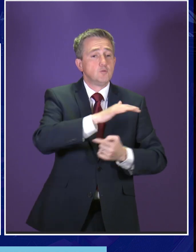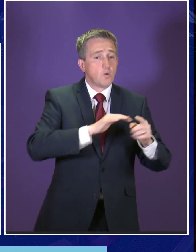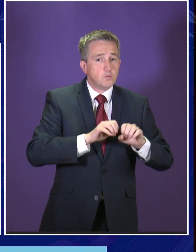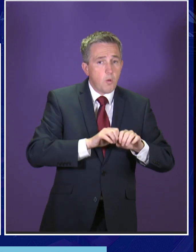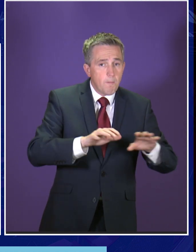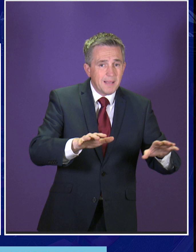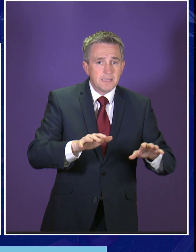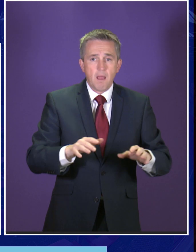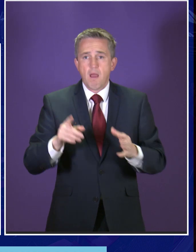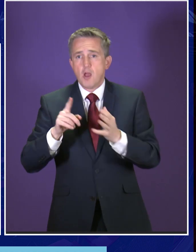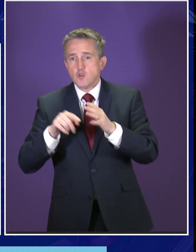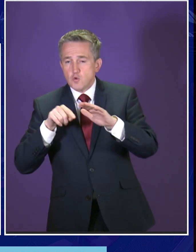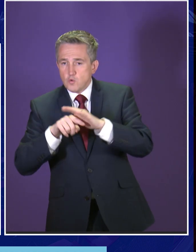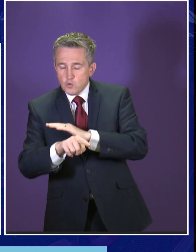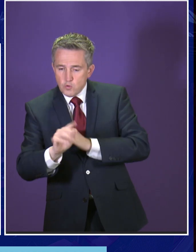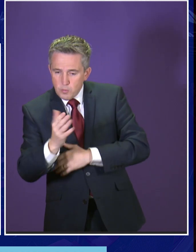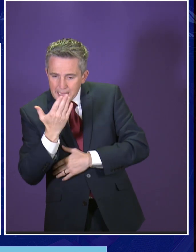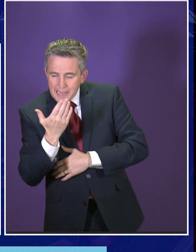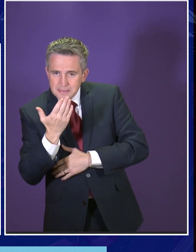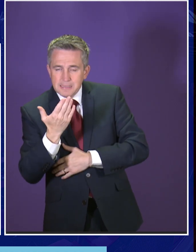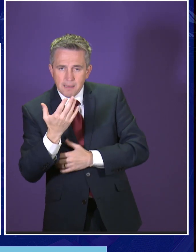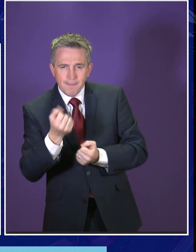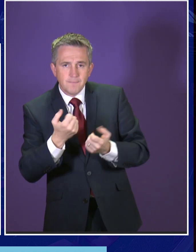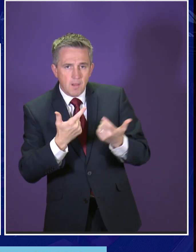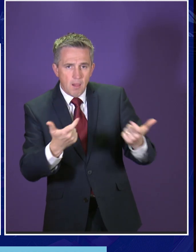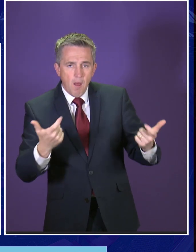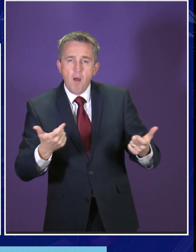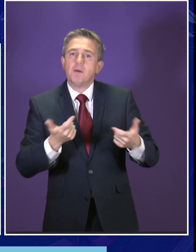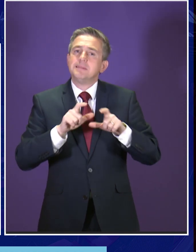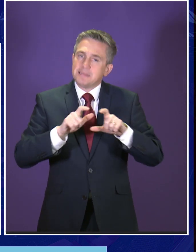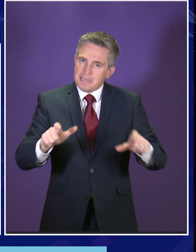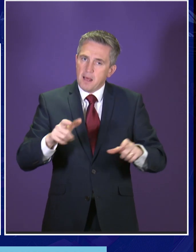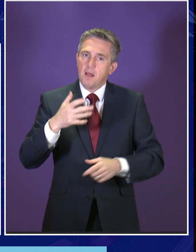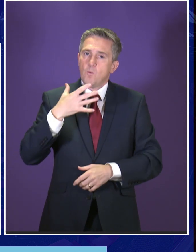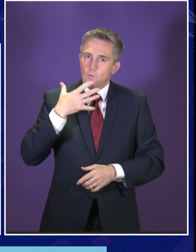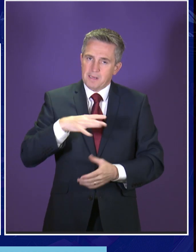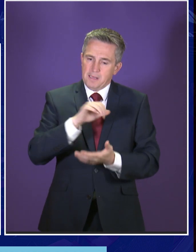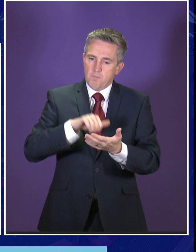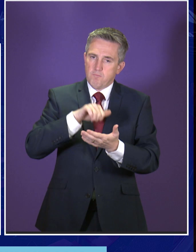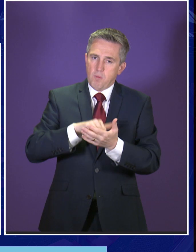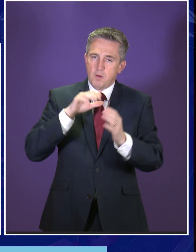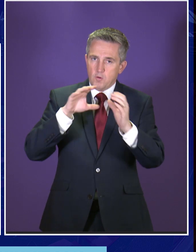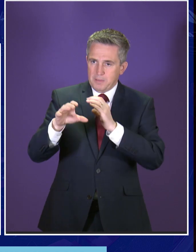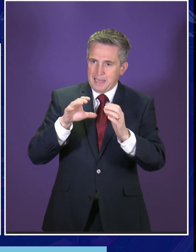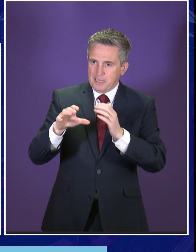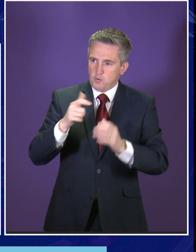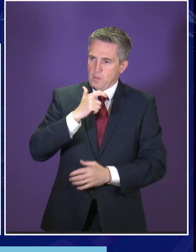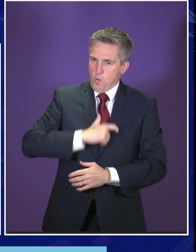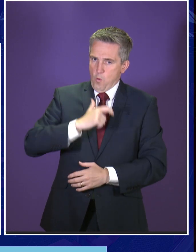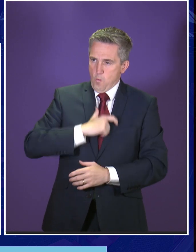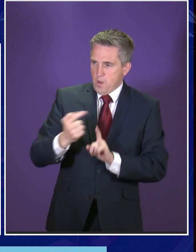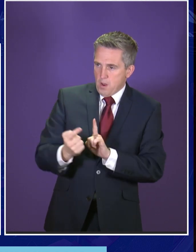and endless YouTube gazing is the inevitable need to ground the communication to some human